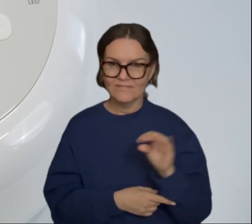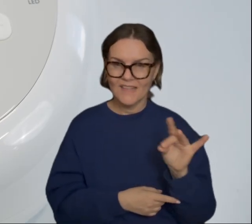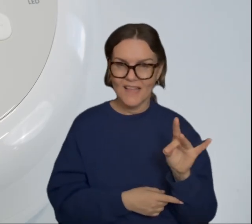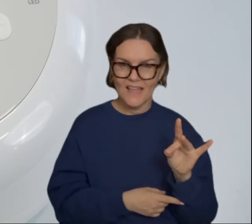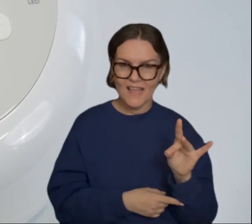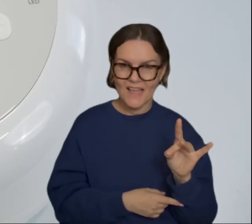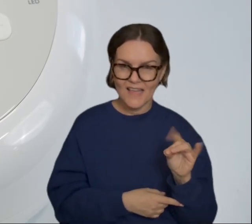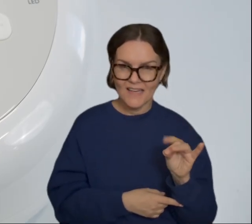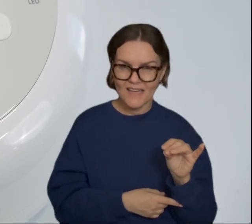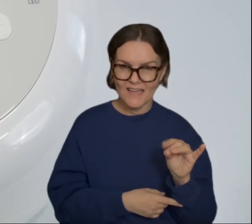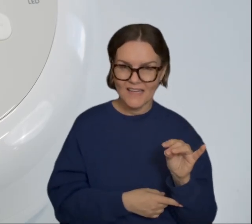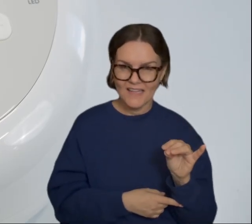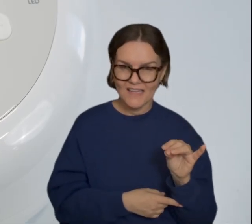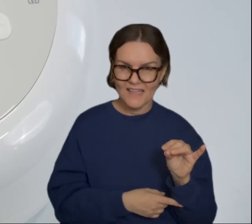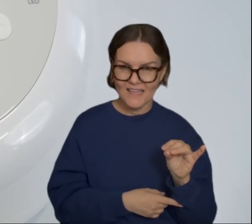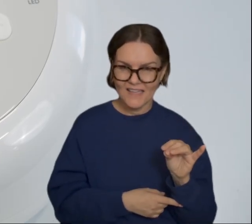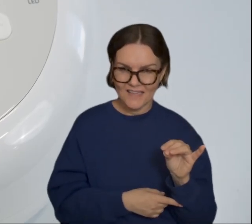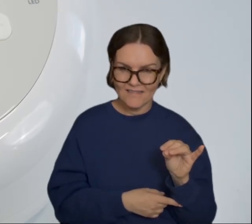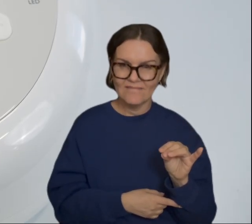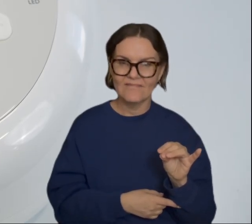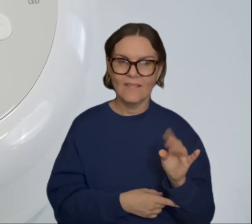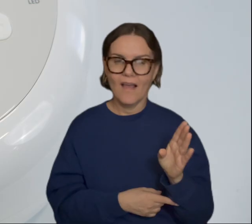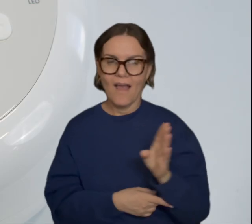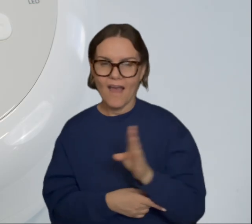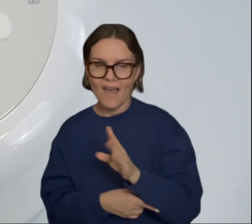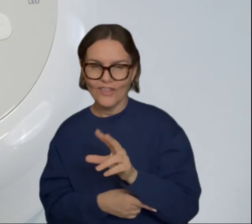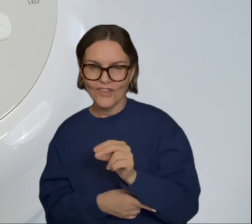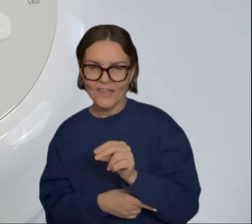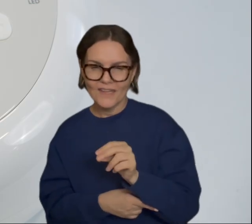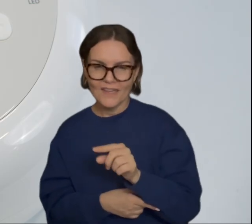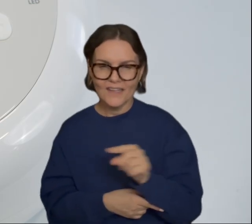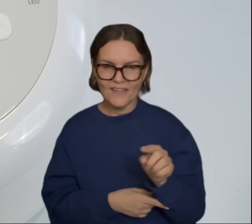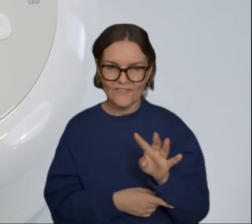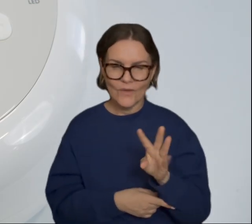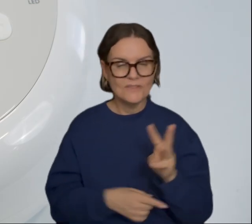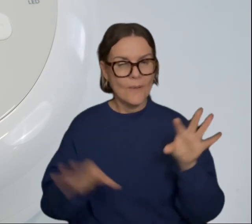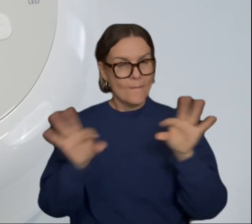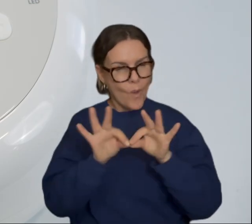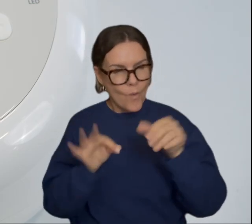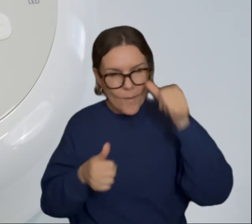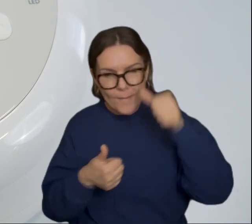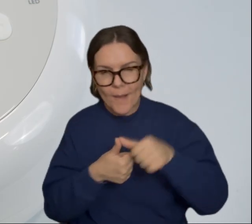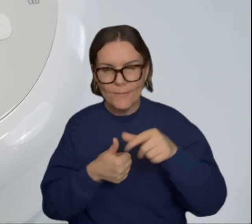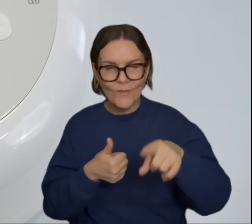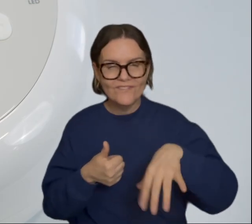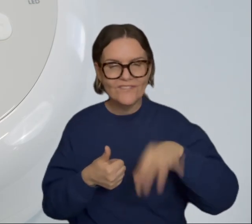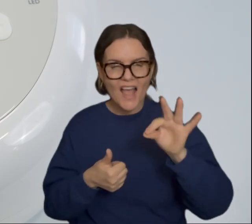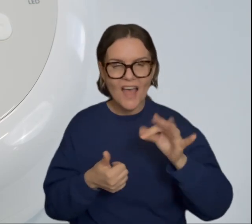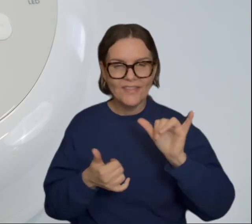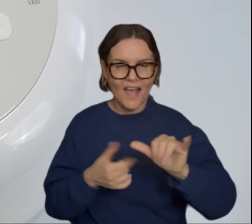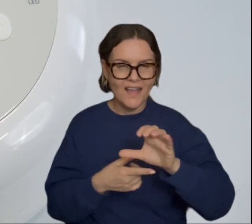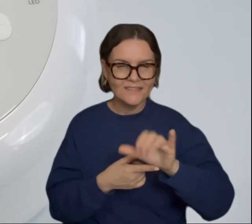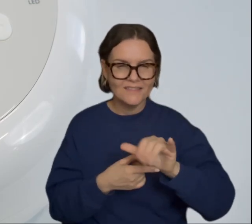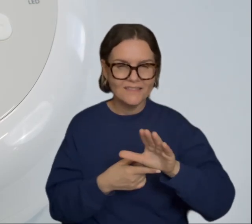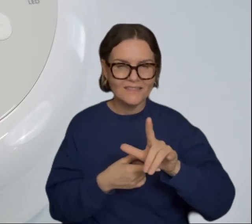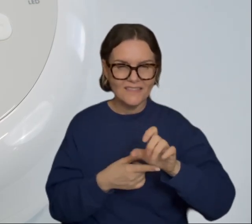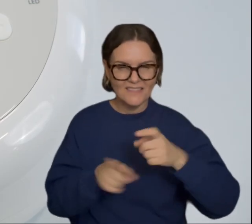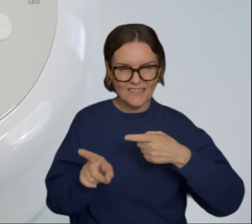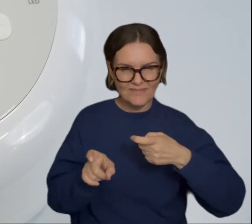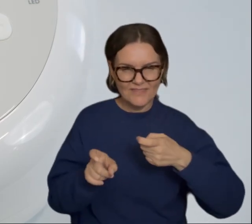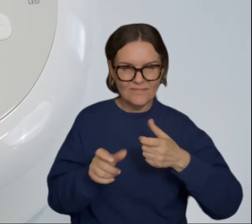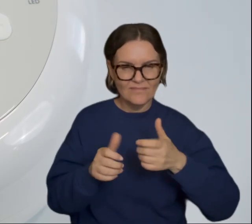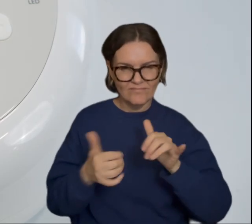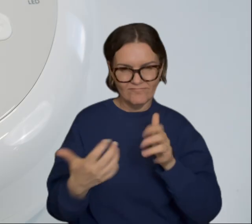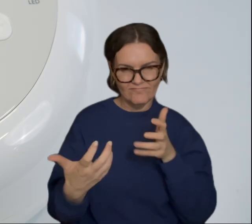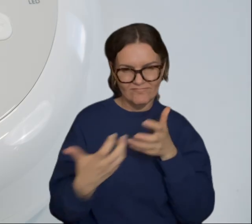it has them a little bit slower between 30 and 46. And again, you're finding the cycle speed that's most comfortable for your